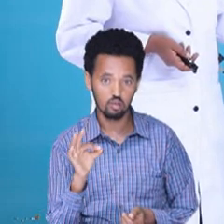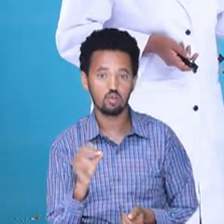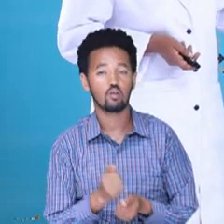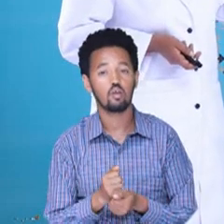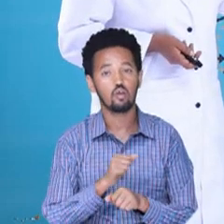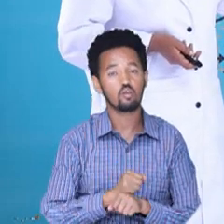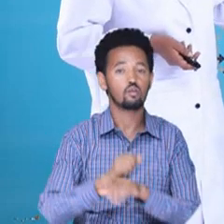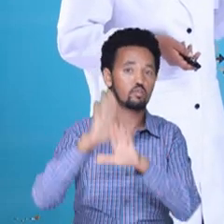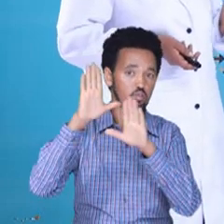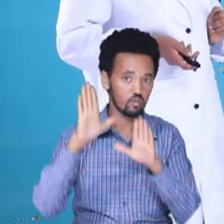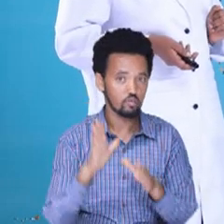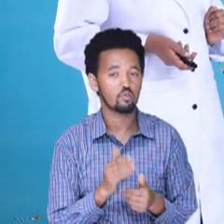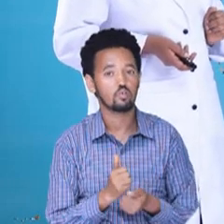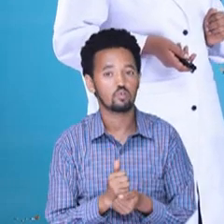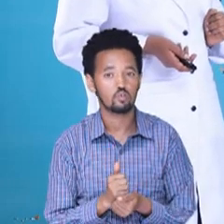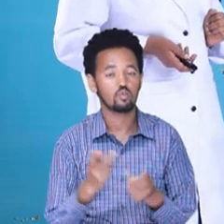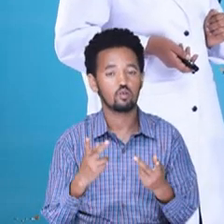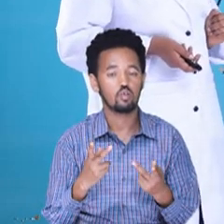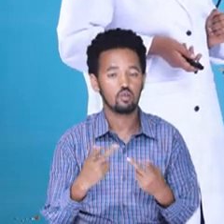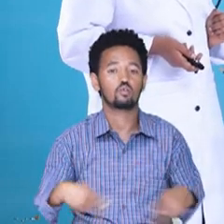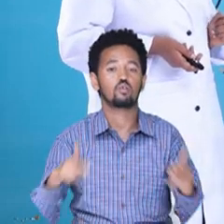forests in this area.